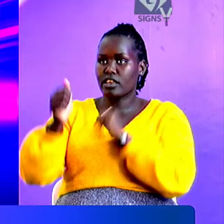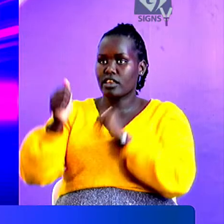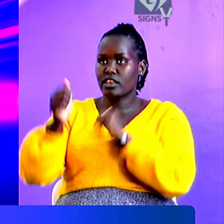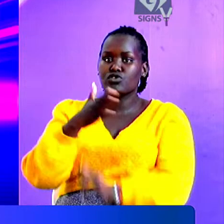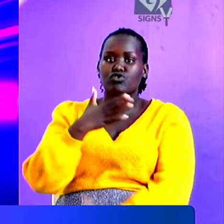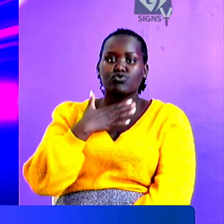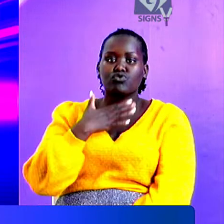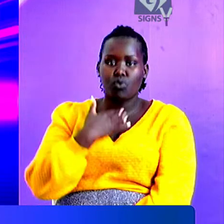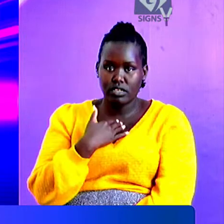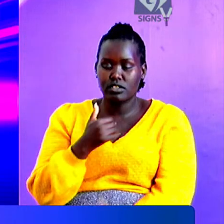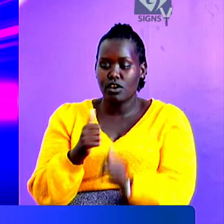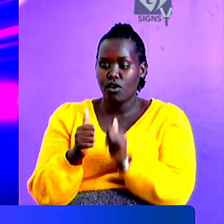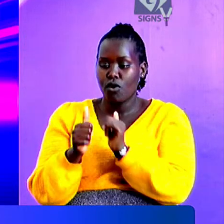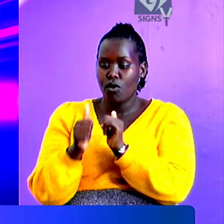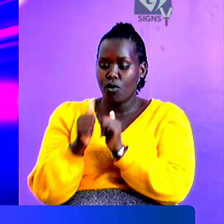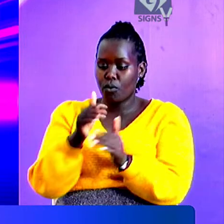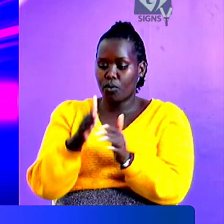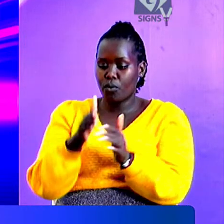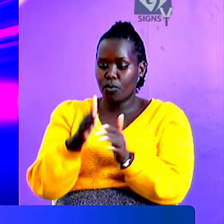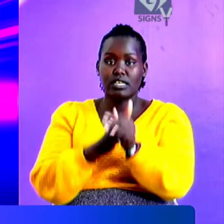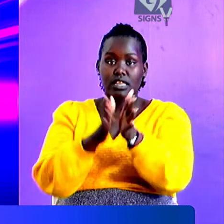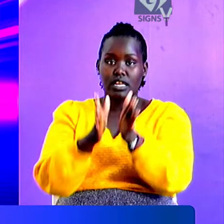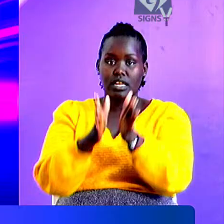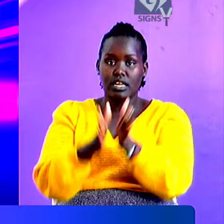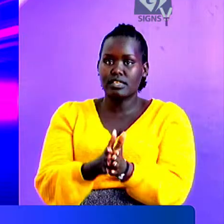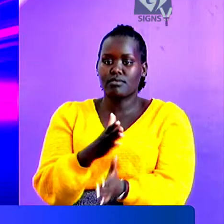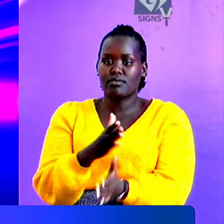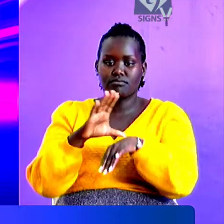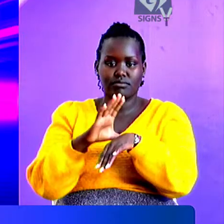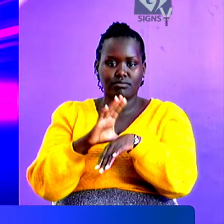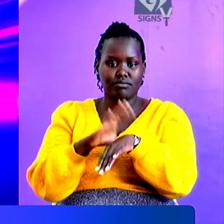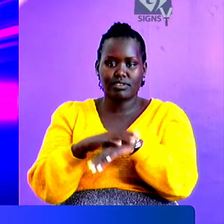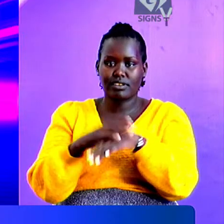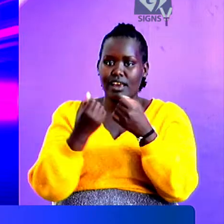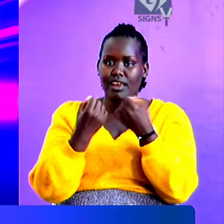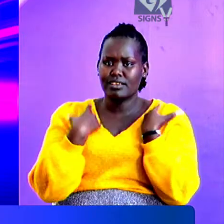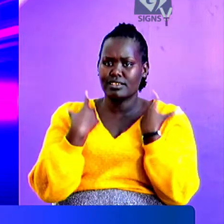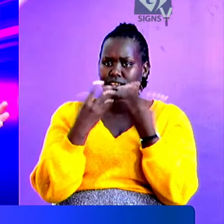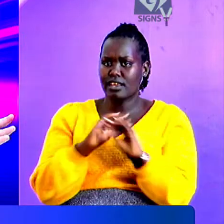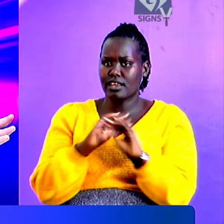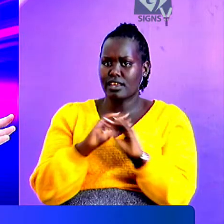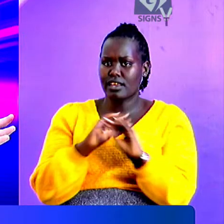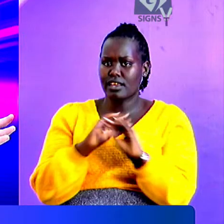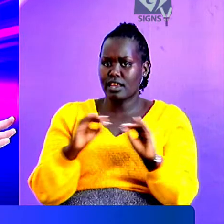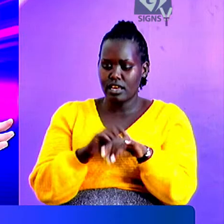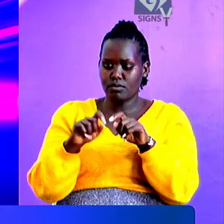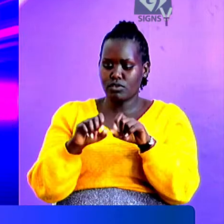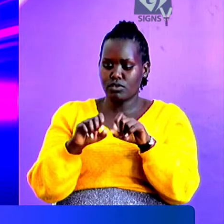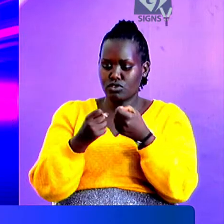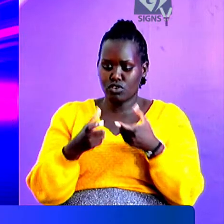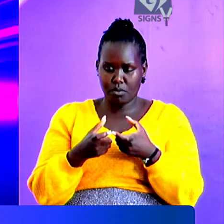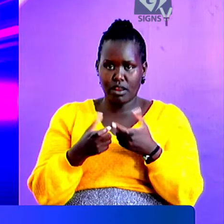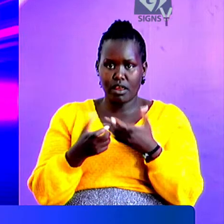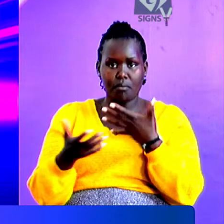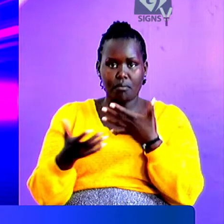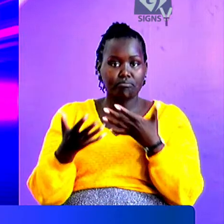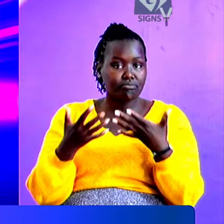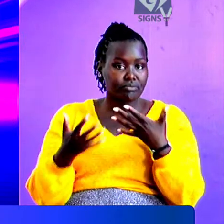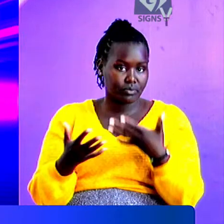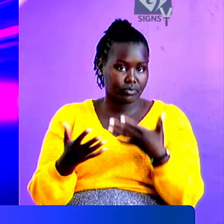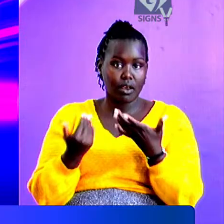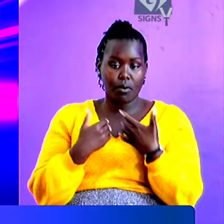elite or the leaders are not getting? Because even when you look on social media streets, seemingly there